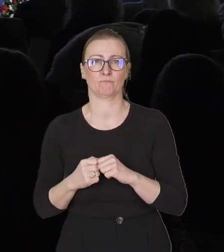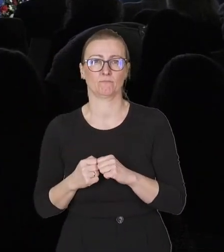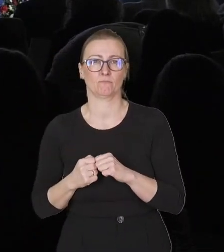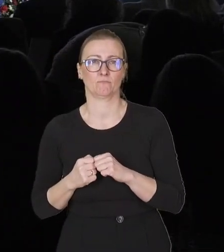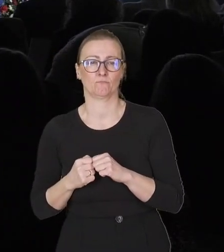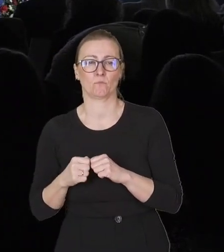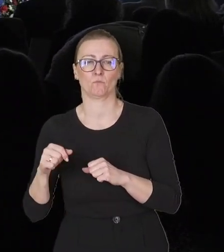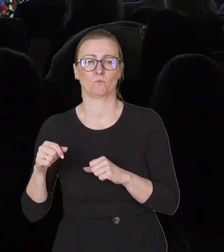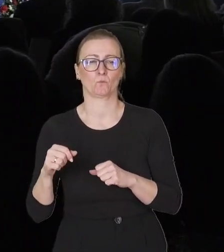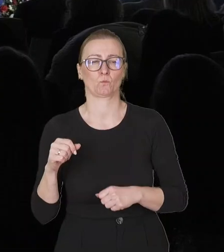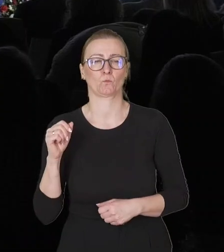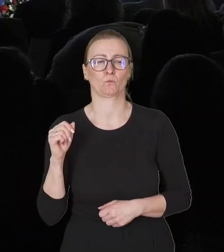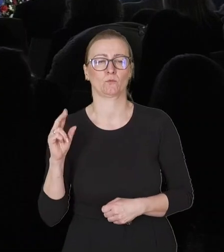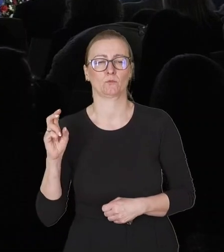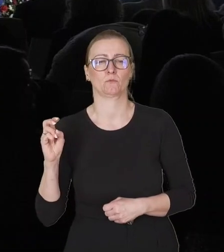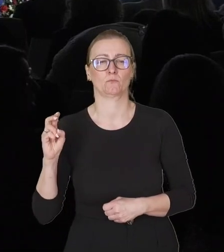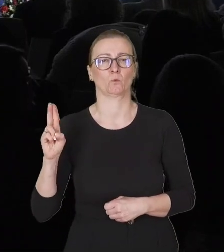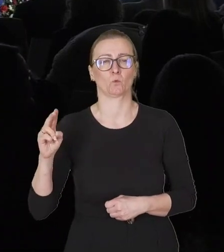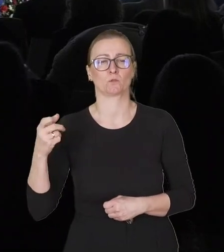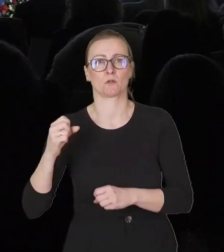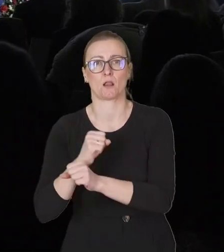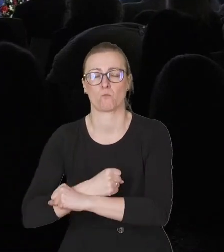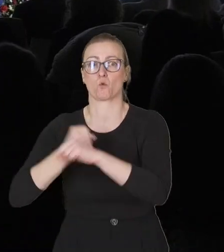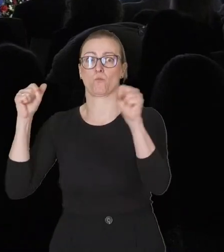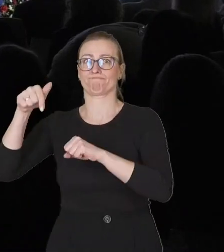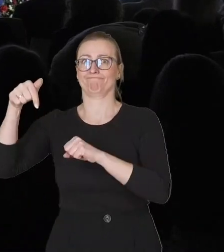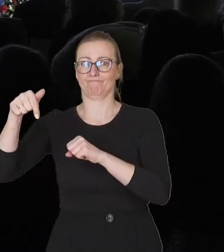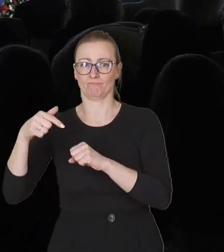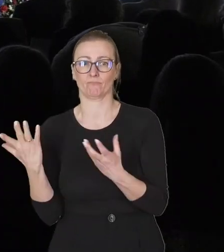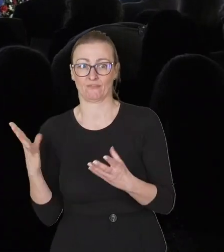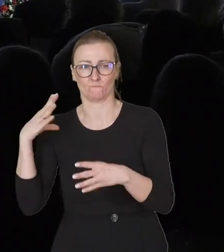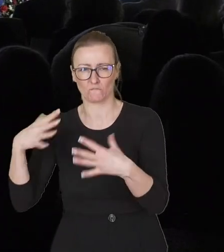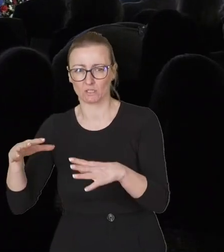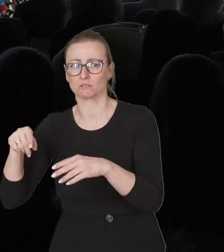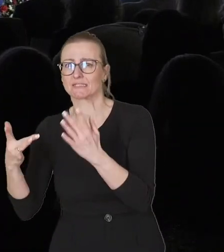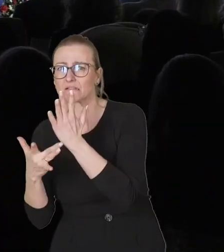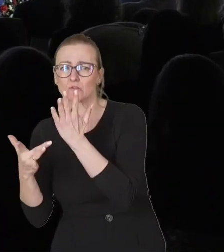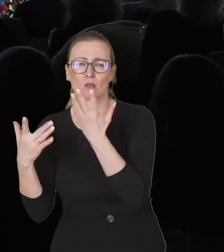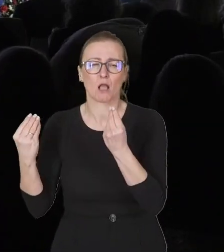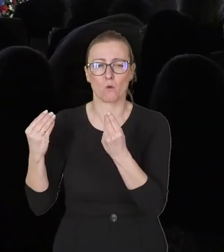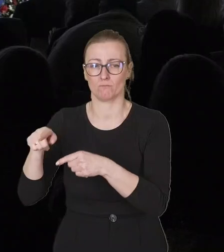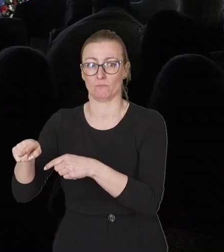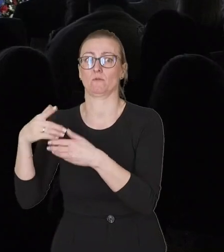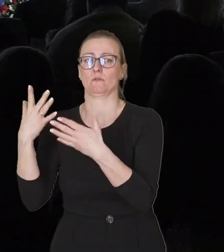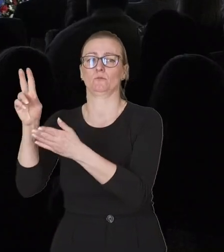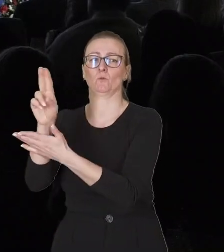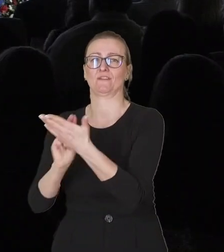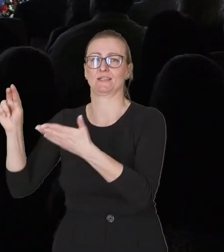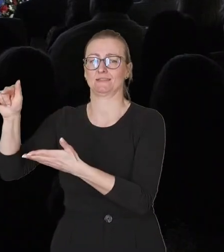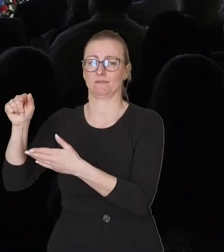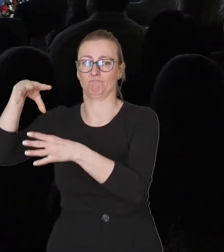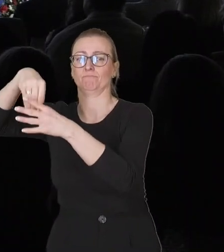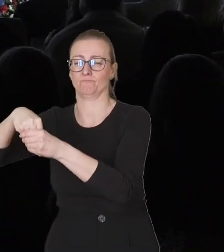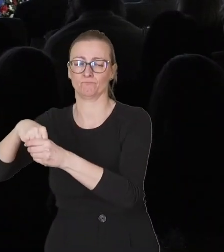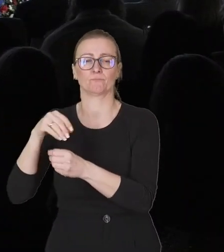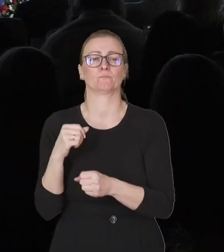then, quite unexpectedly, I became the civil servant for more than 10 years, being a director of the innovation department and